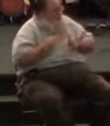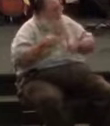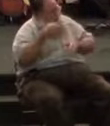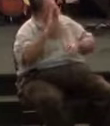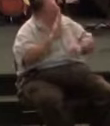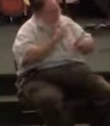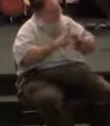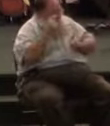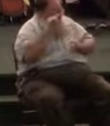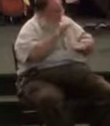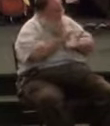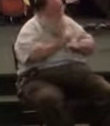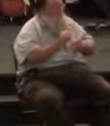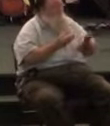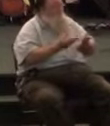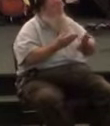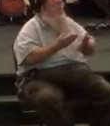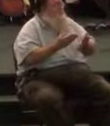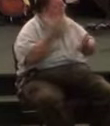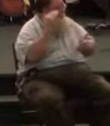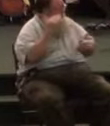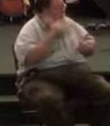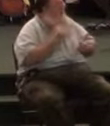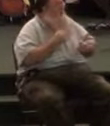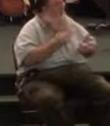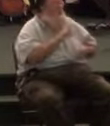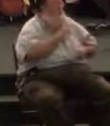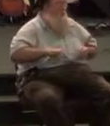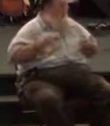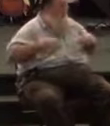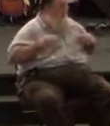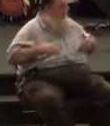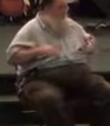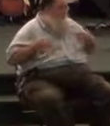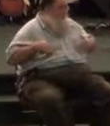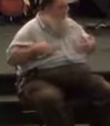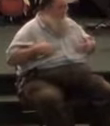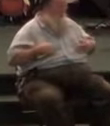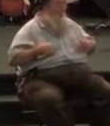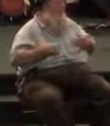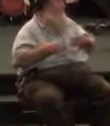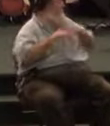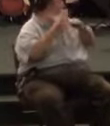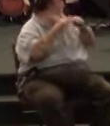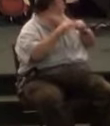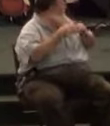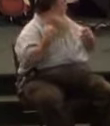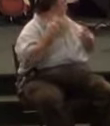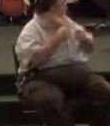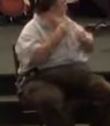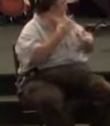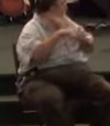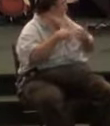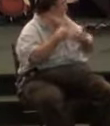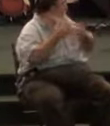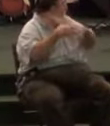service so that the body of Christ may be built up. until we all reach unity in the